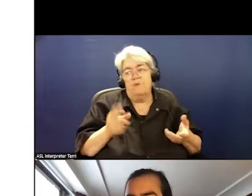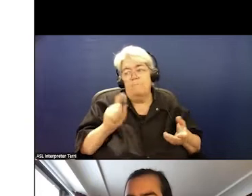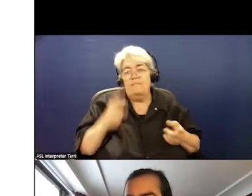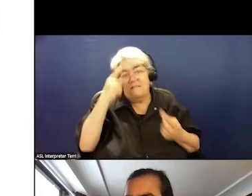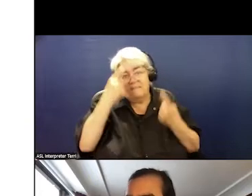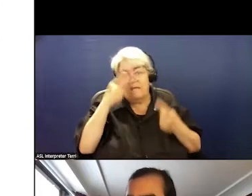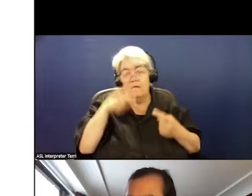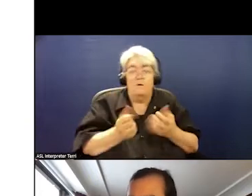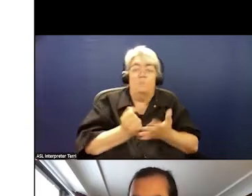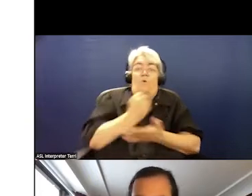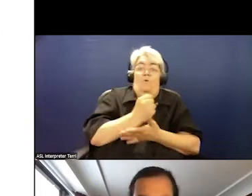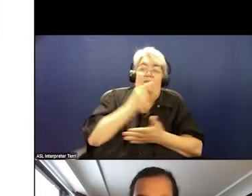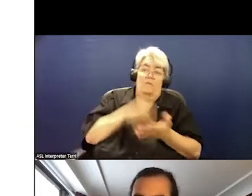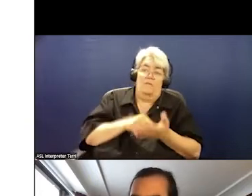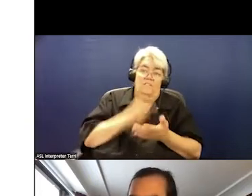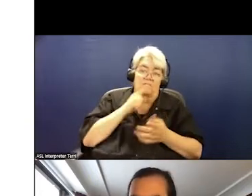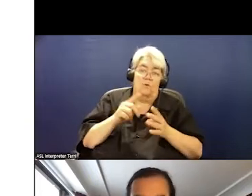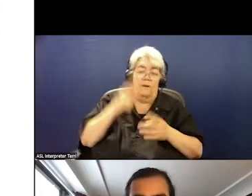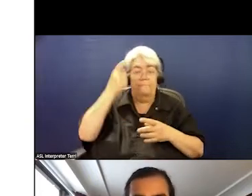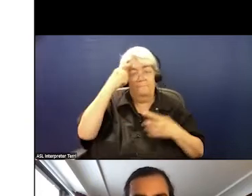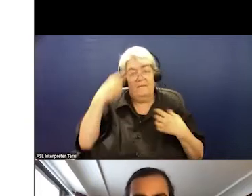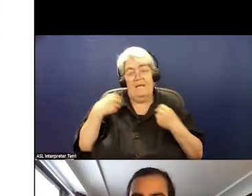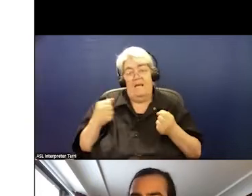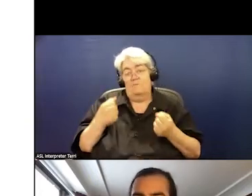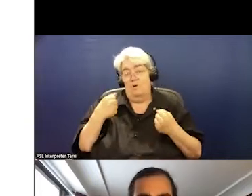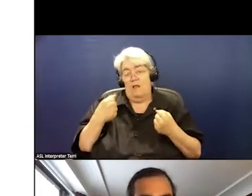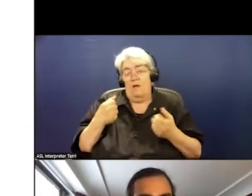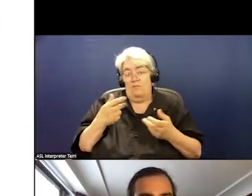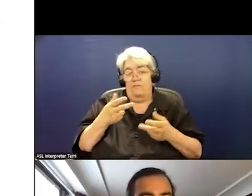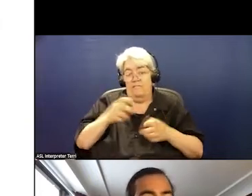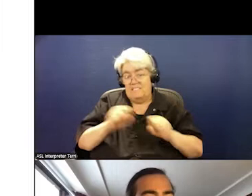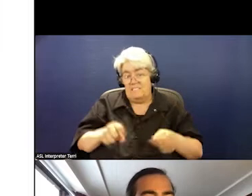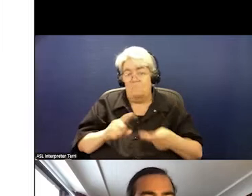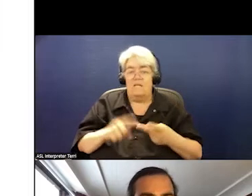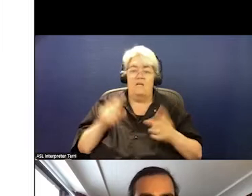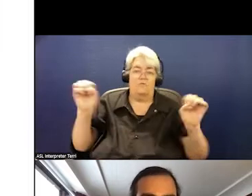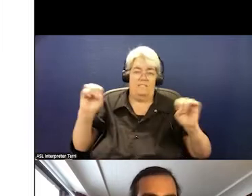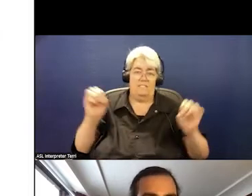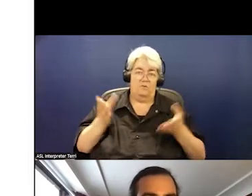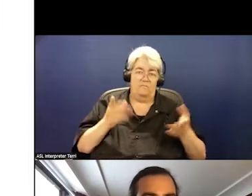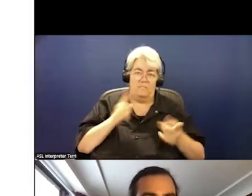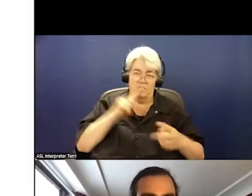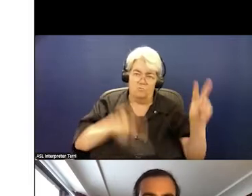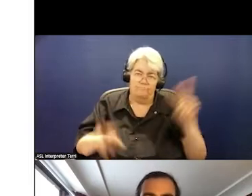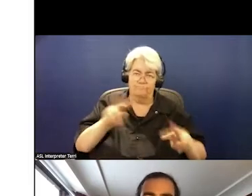population for behavioral health systems and for crisis services in particular. Next slide,